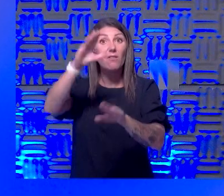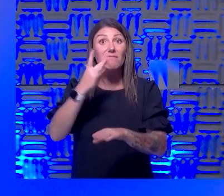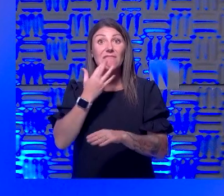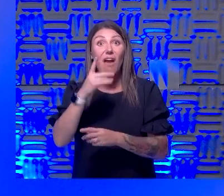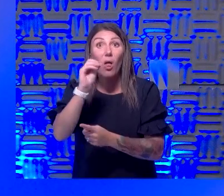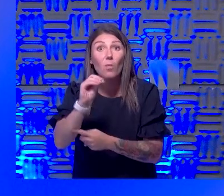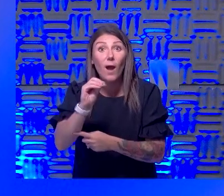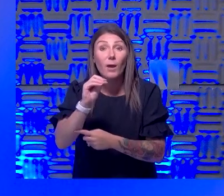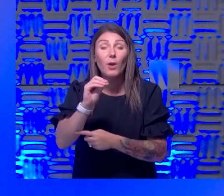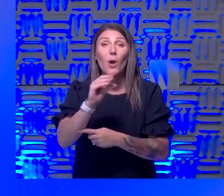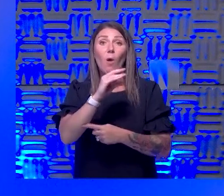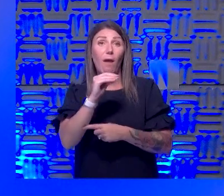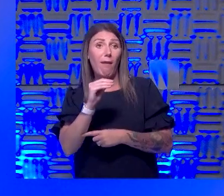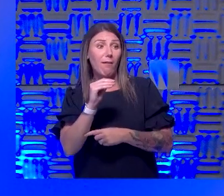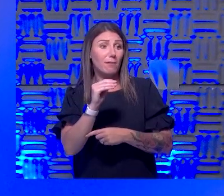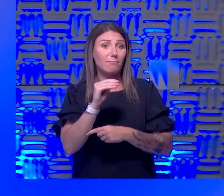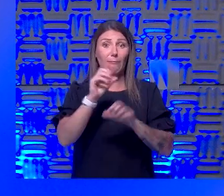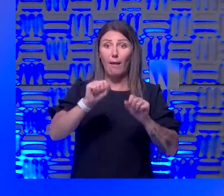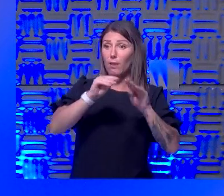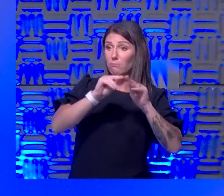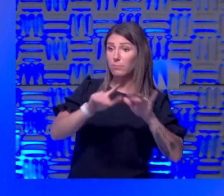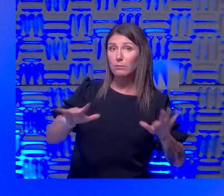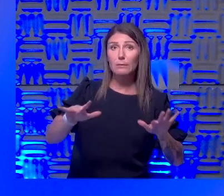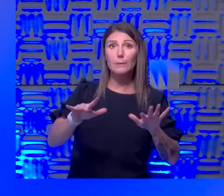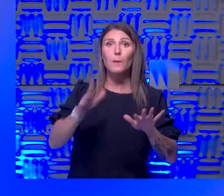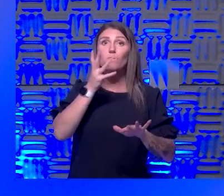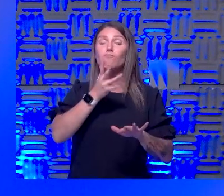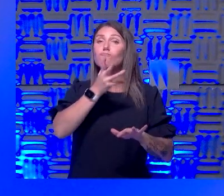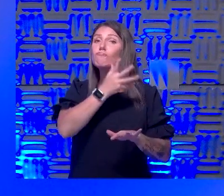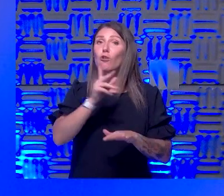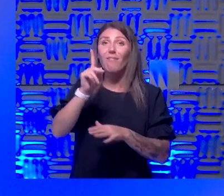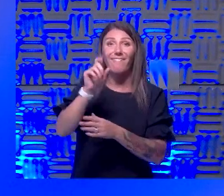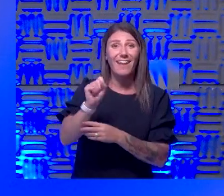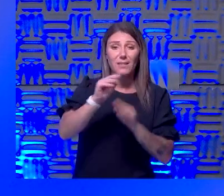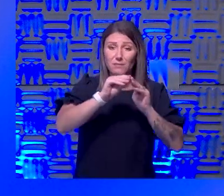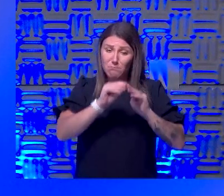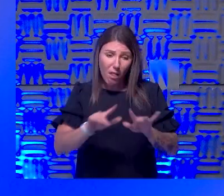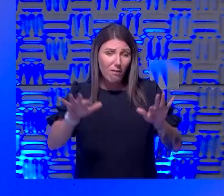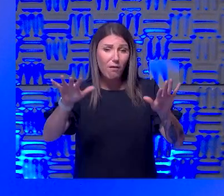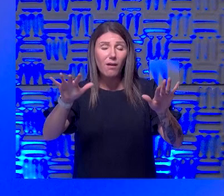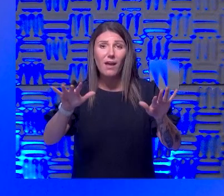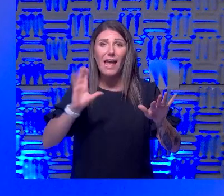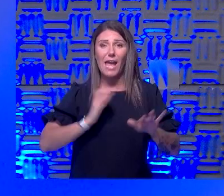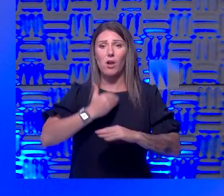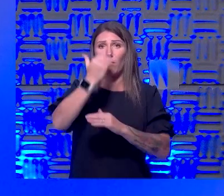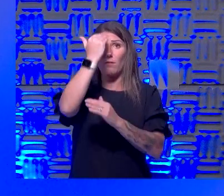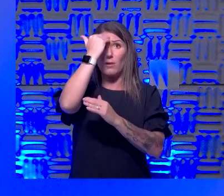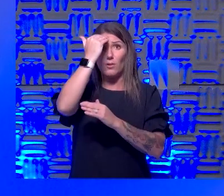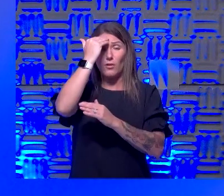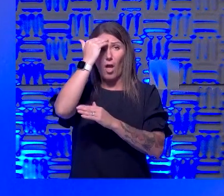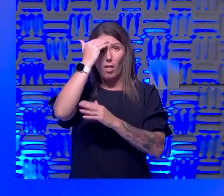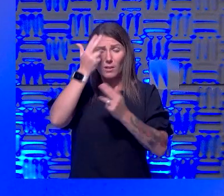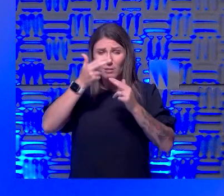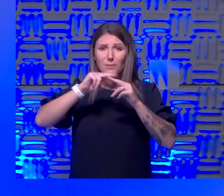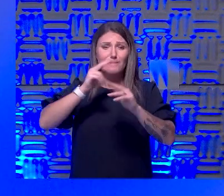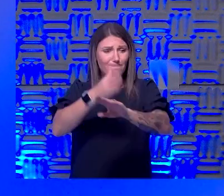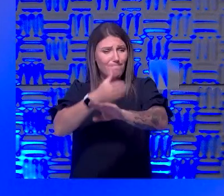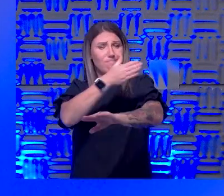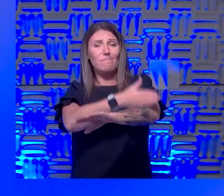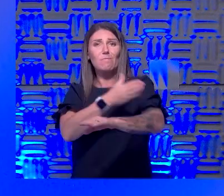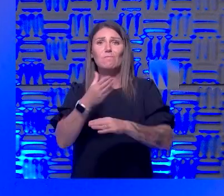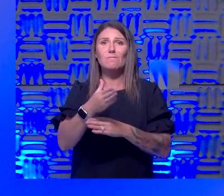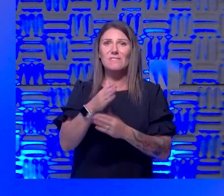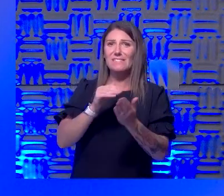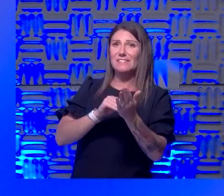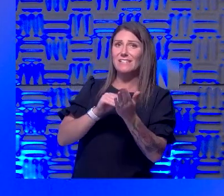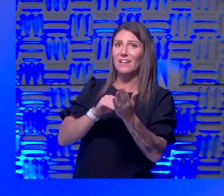be in rural Missouri and rural Kansas. Our knowledge has evolved from day one. Even Dr. Fauci said something to the effect at